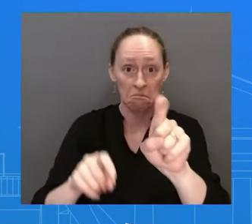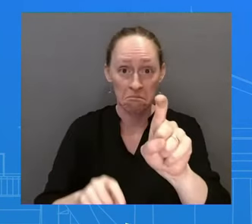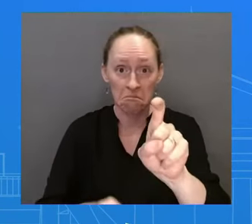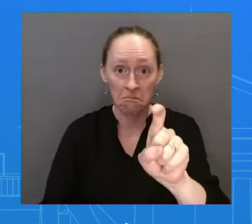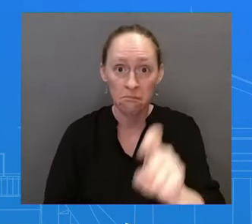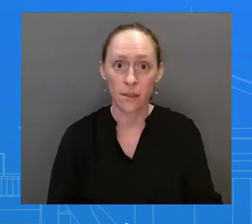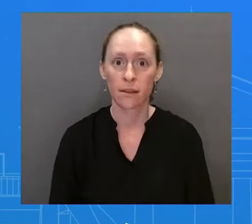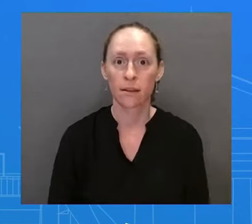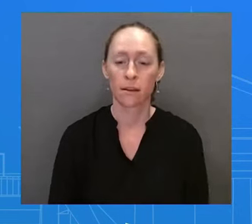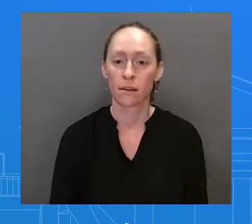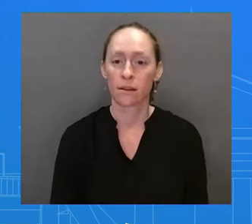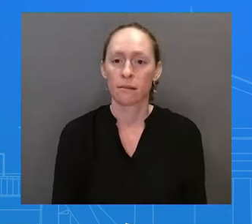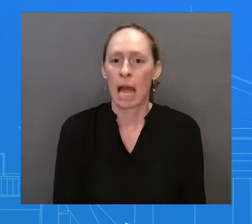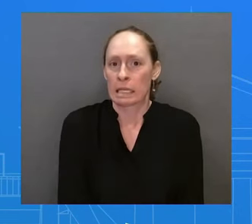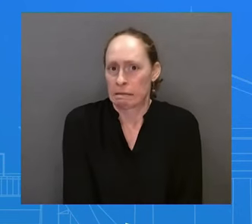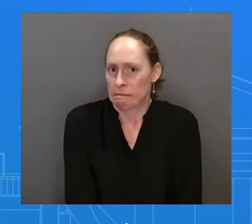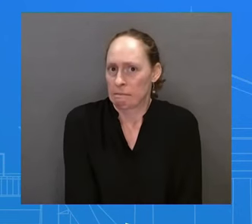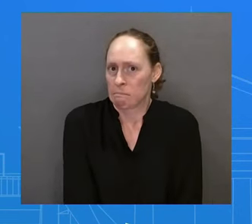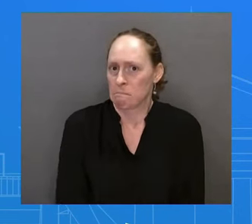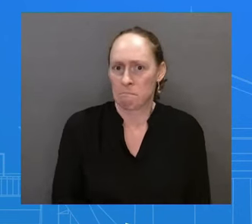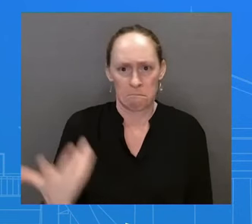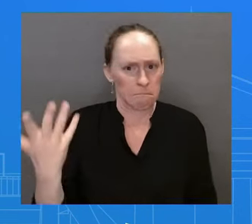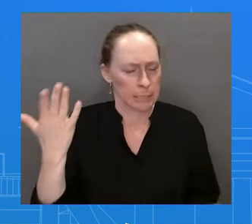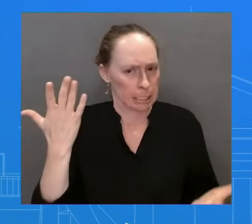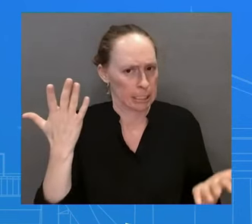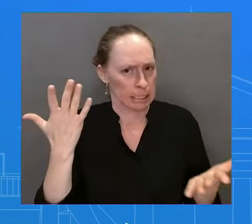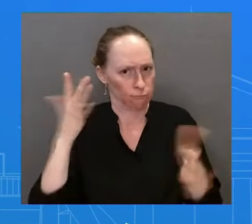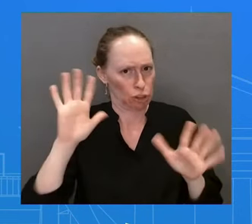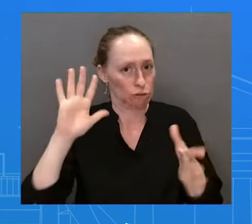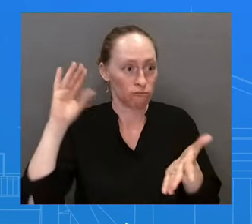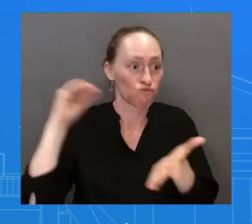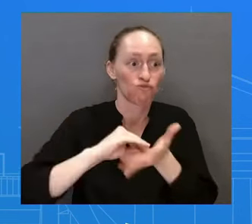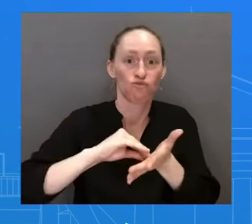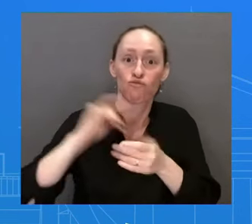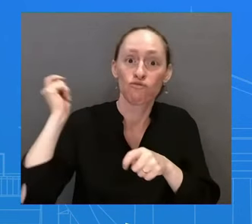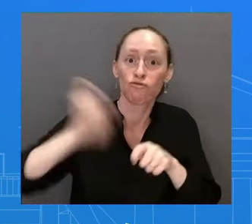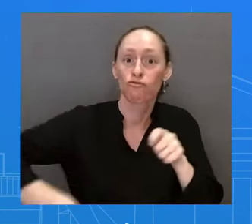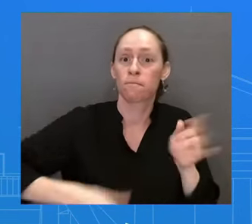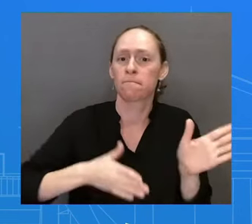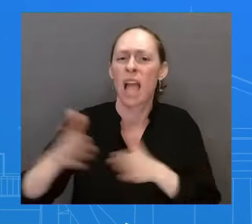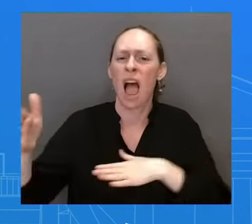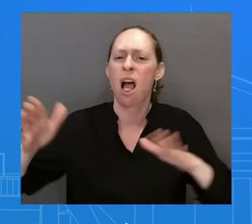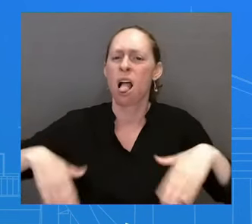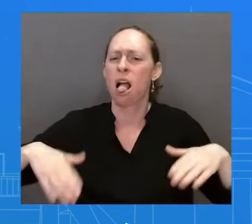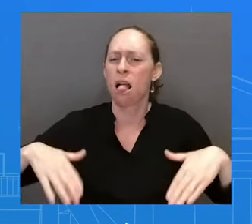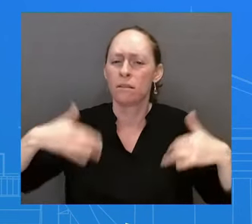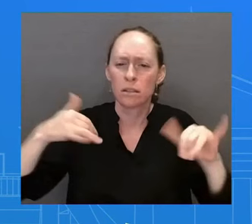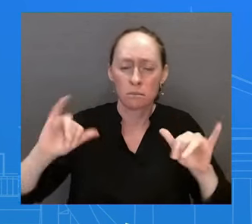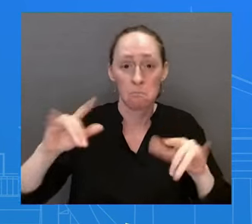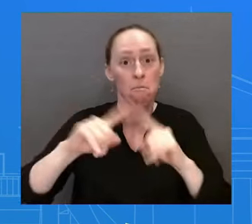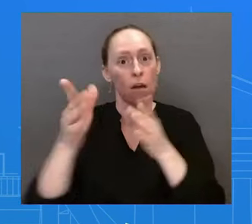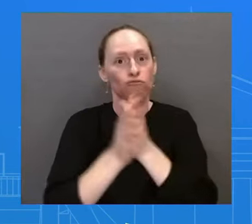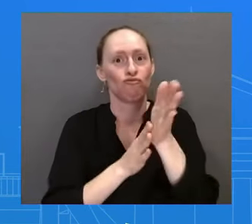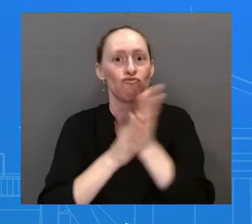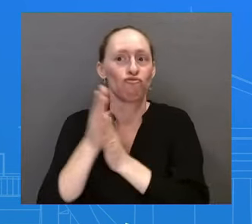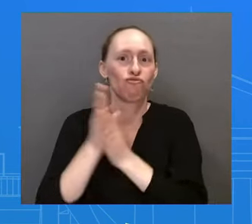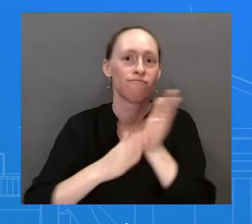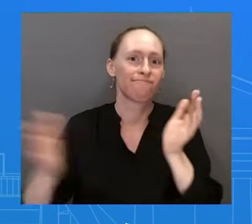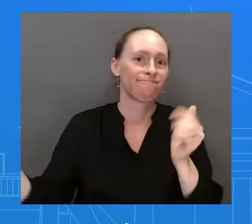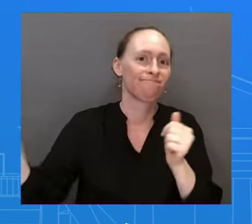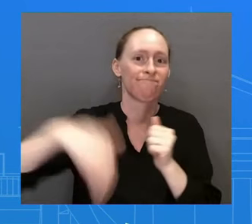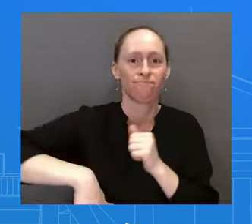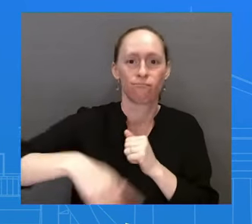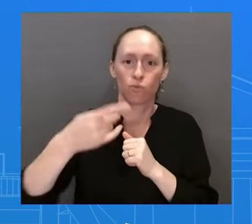looking forward to have Prime Minister Modi here. As you know, the United States has a significant defense partnership with India and